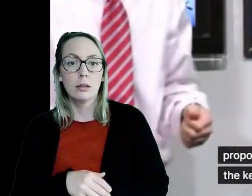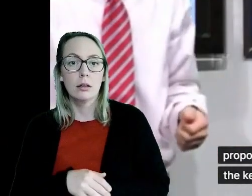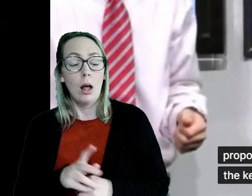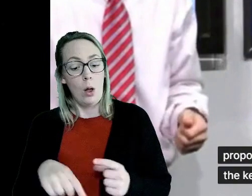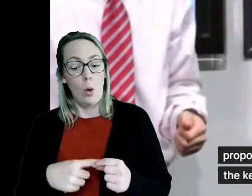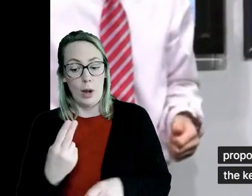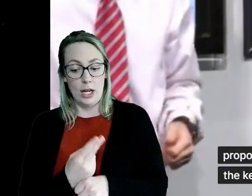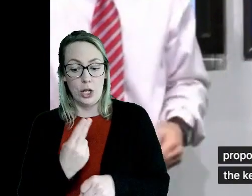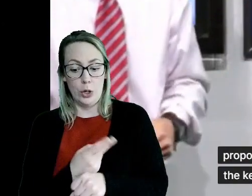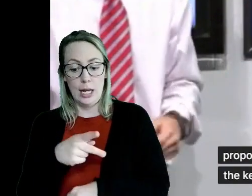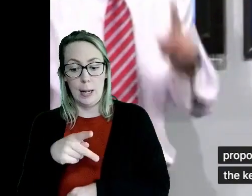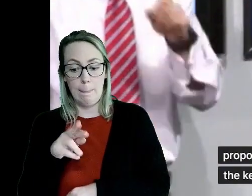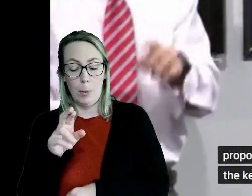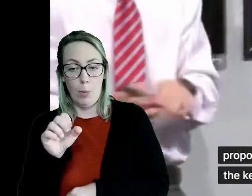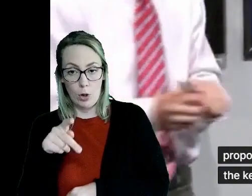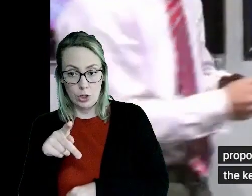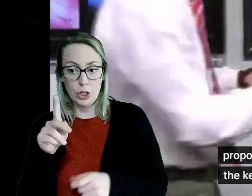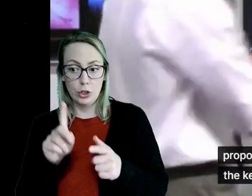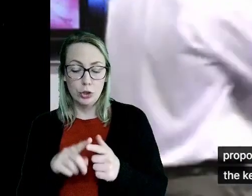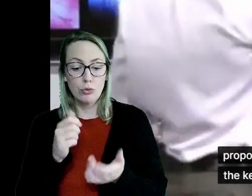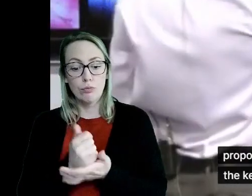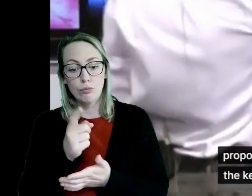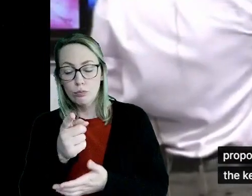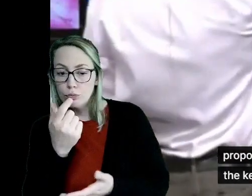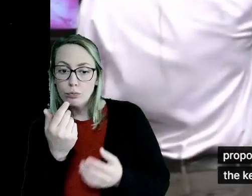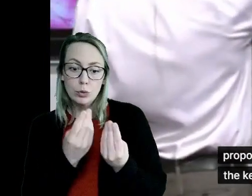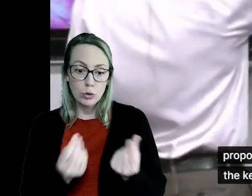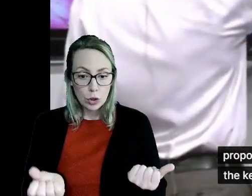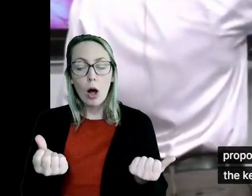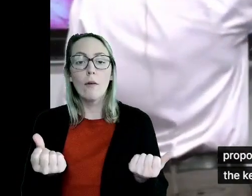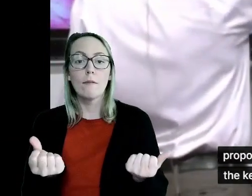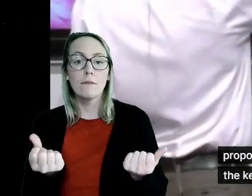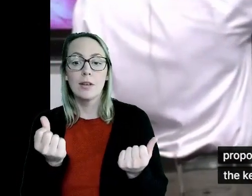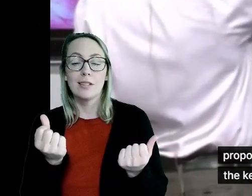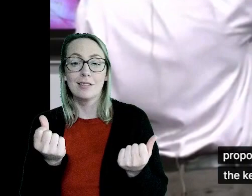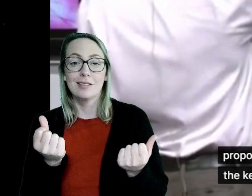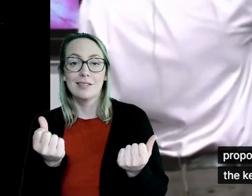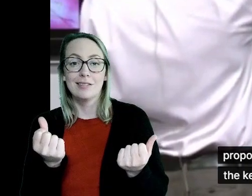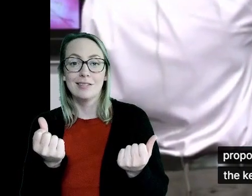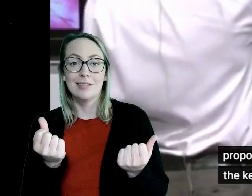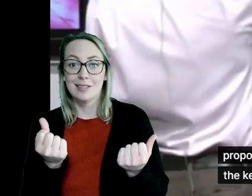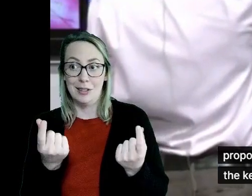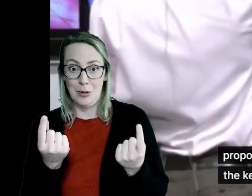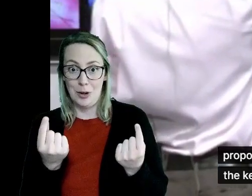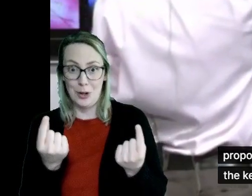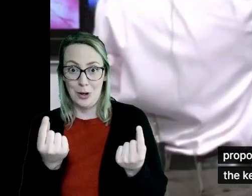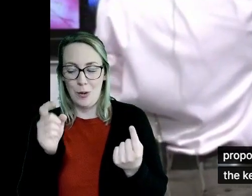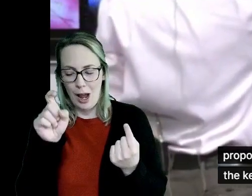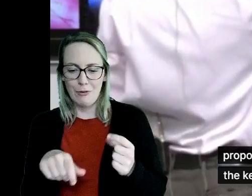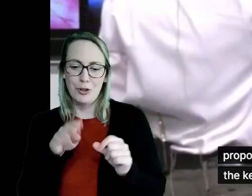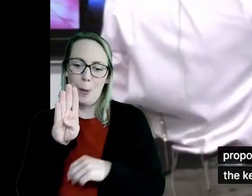solve problems, the key is to be consistent.